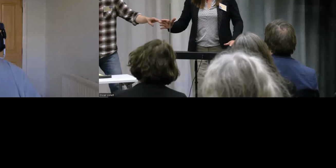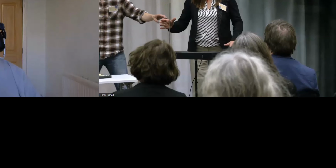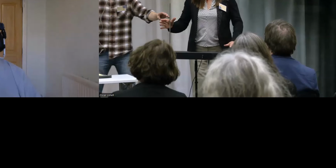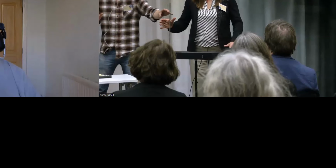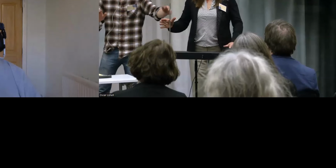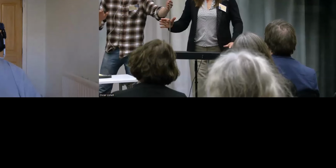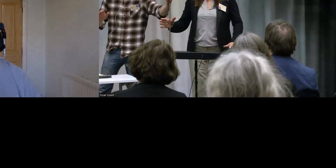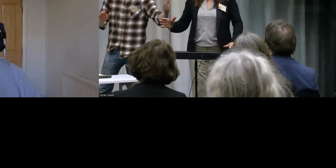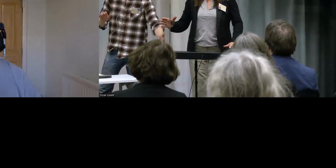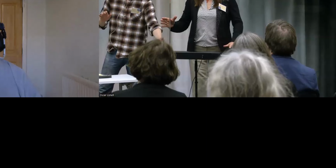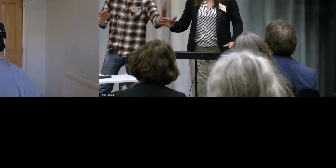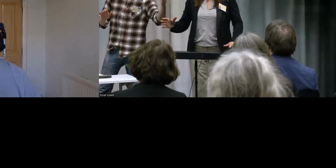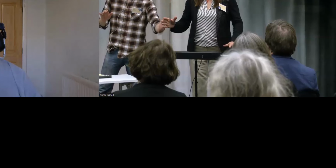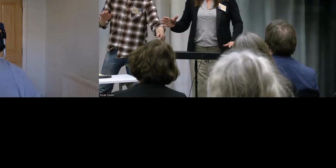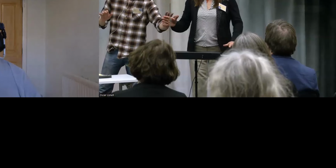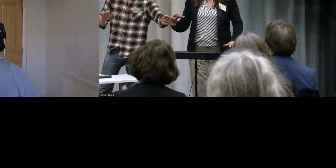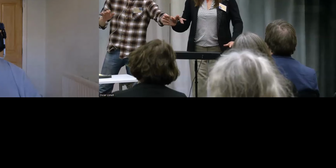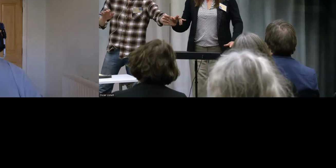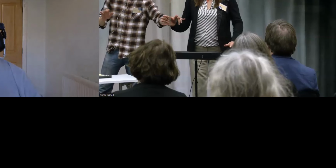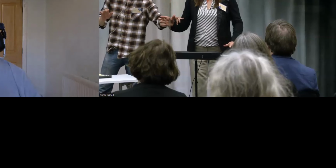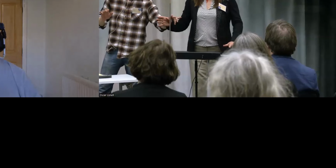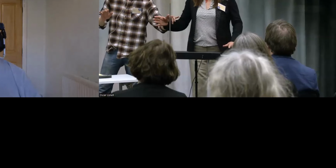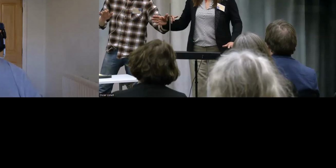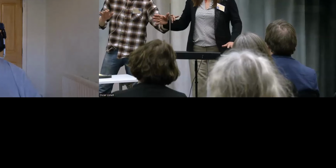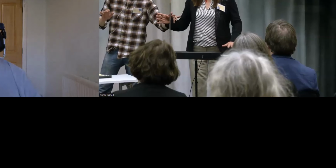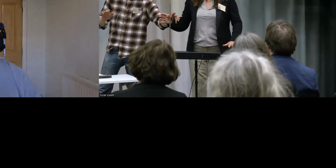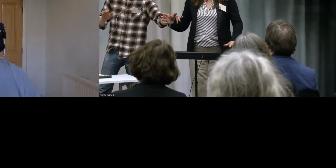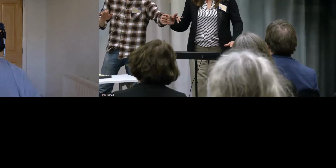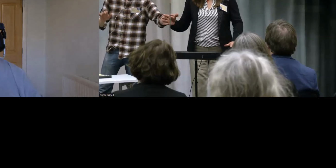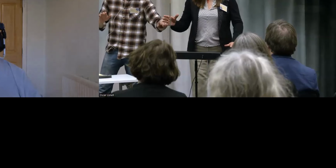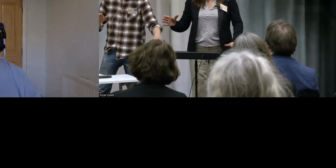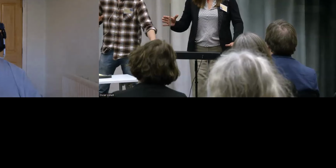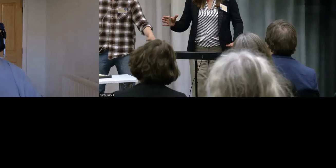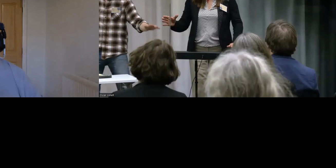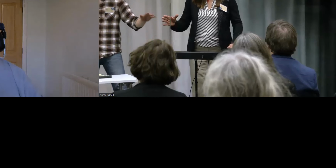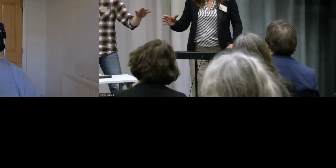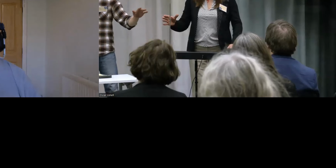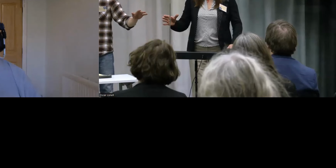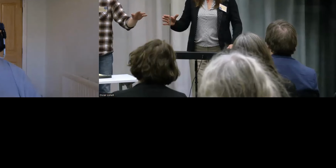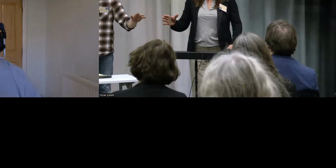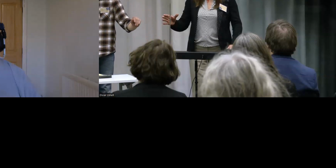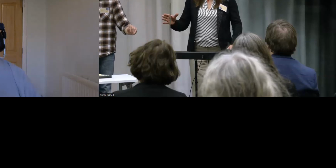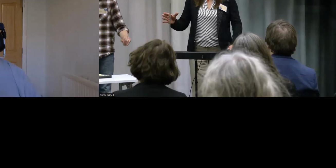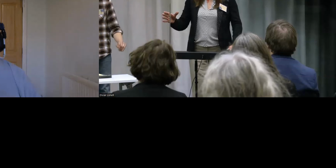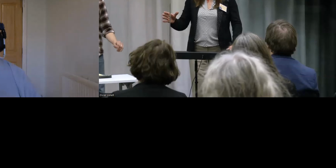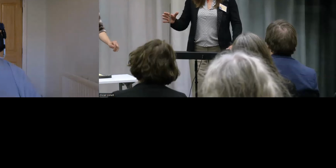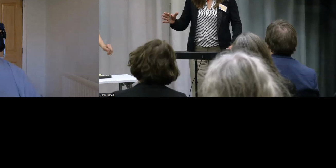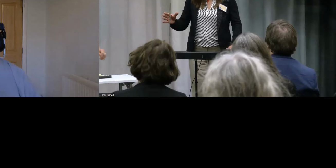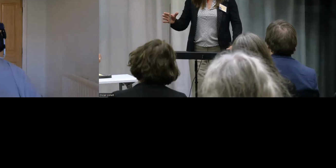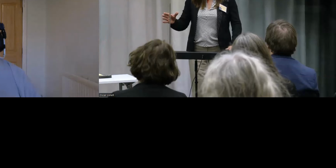And remember, it's not sensitive in that direction, just in this direction. So up with the volume a little bit.